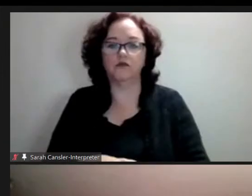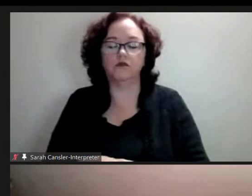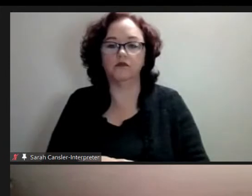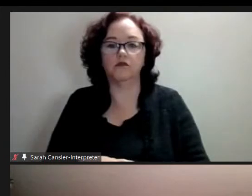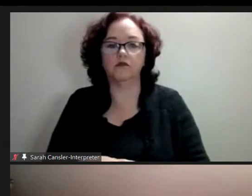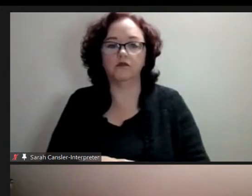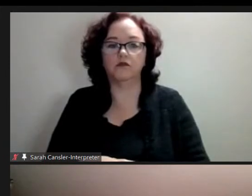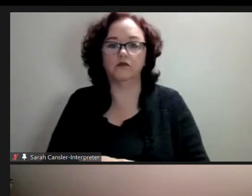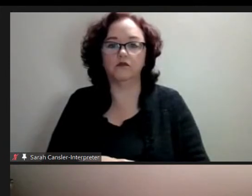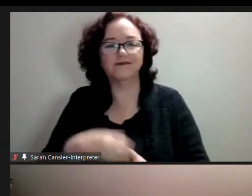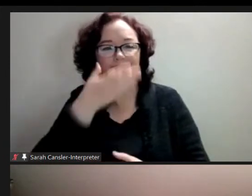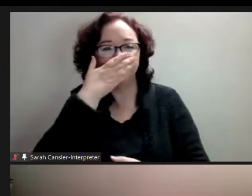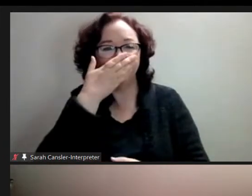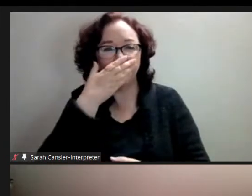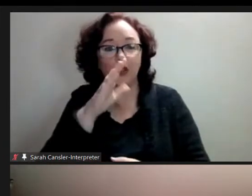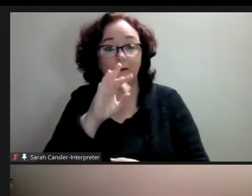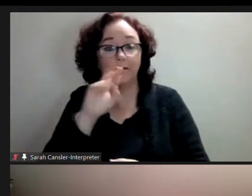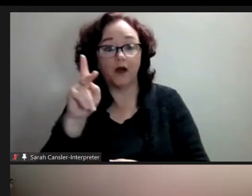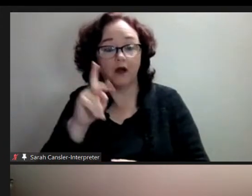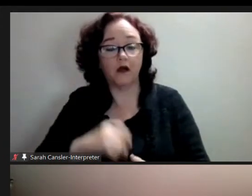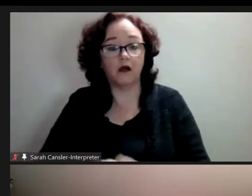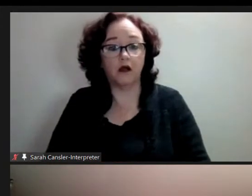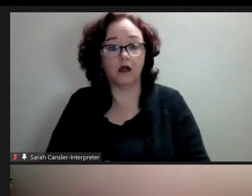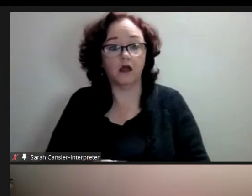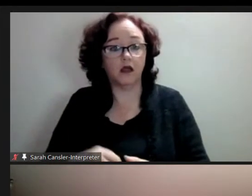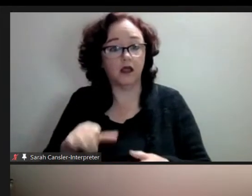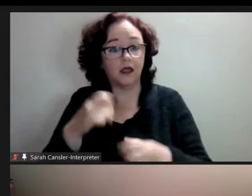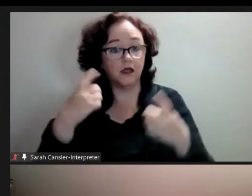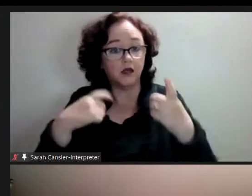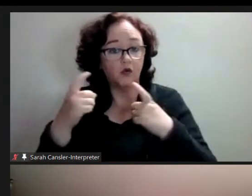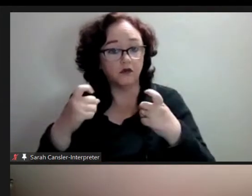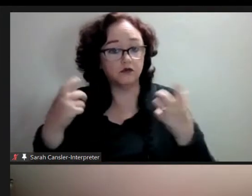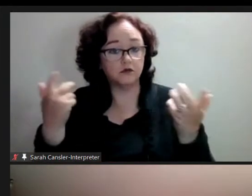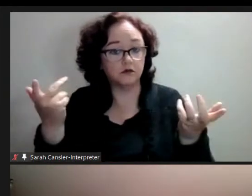Thank you, Mark. Are there any questions?